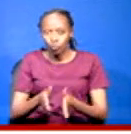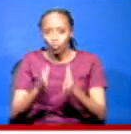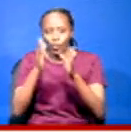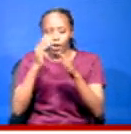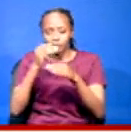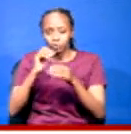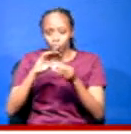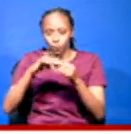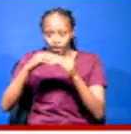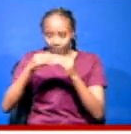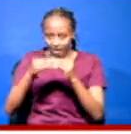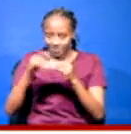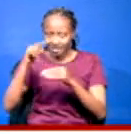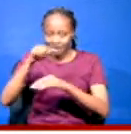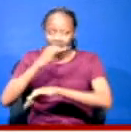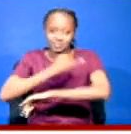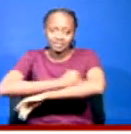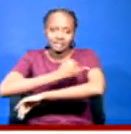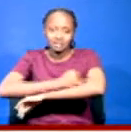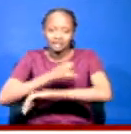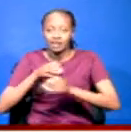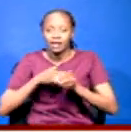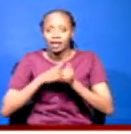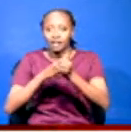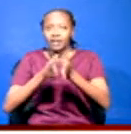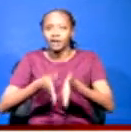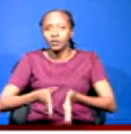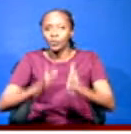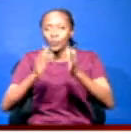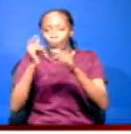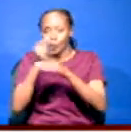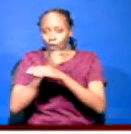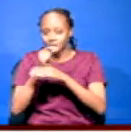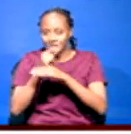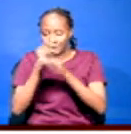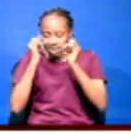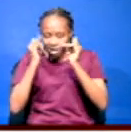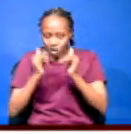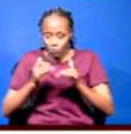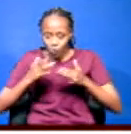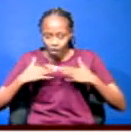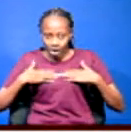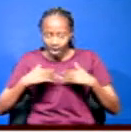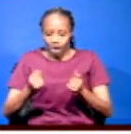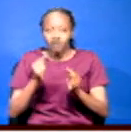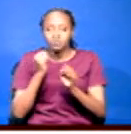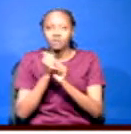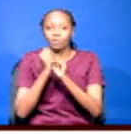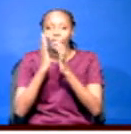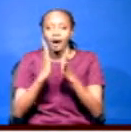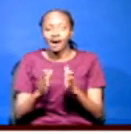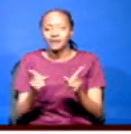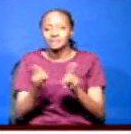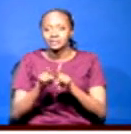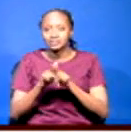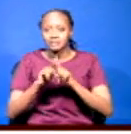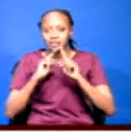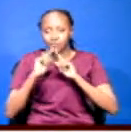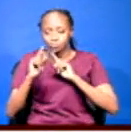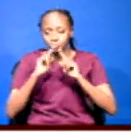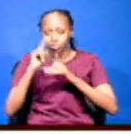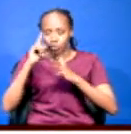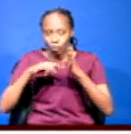is going to lead the way in training this new health worker. May I also mention, Your Excellency, that